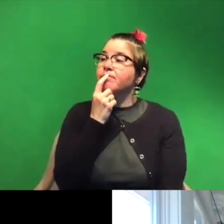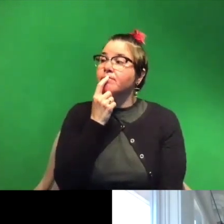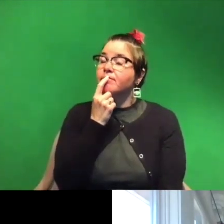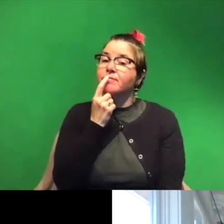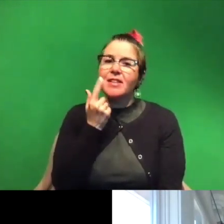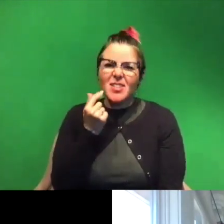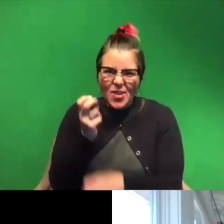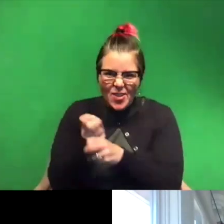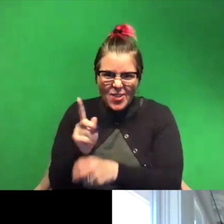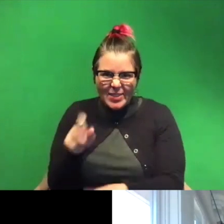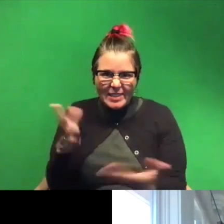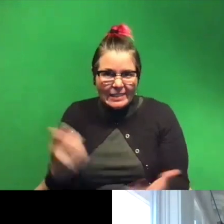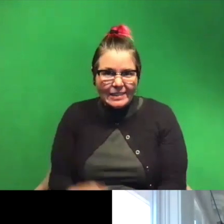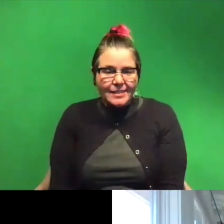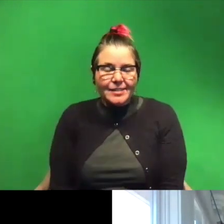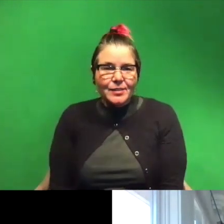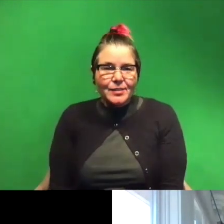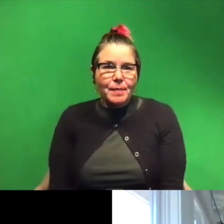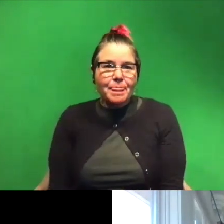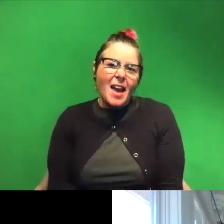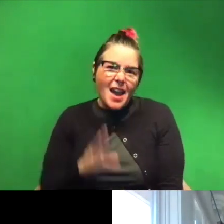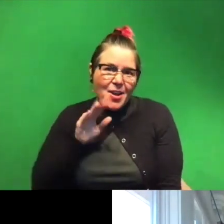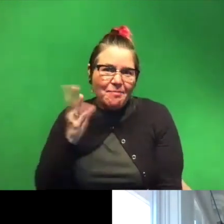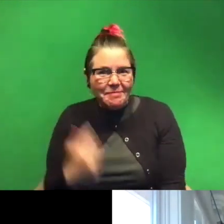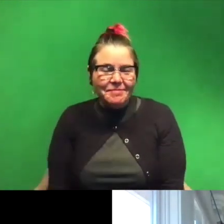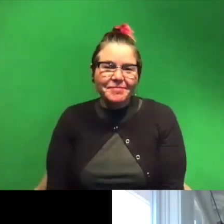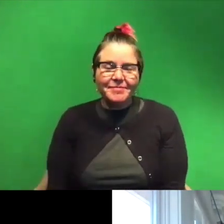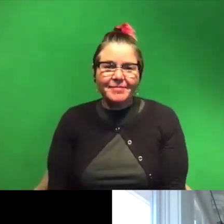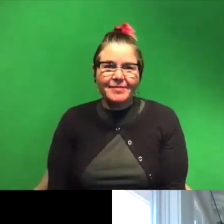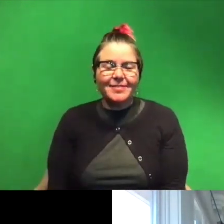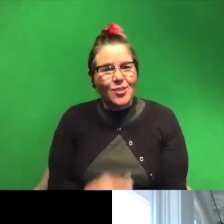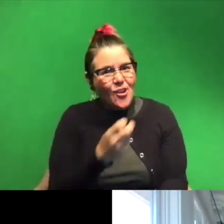that's such a hard question. I know. It is hard.